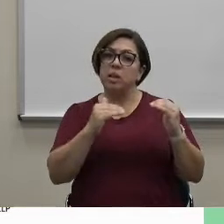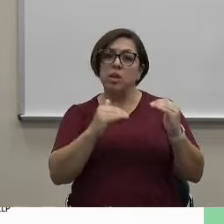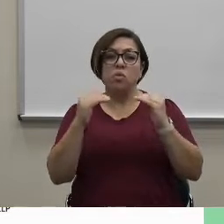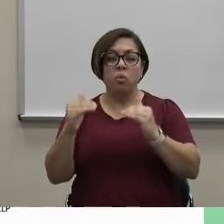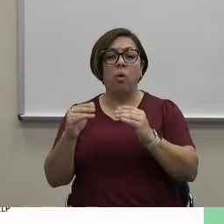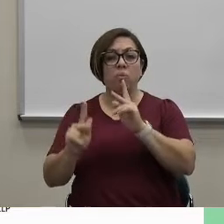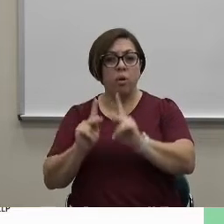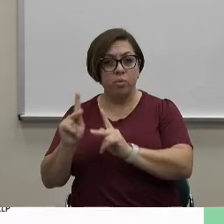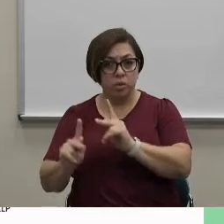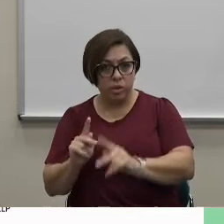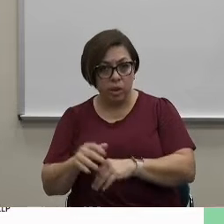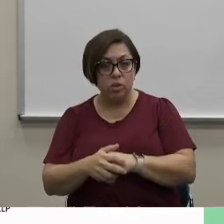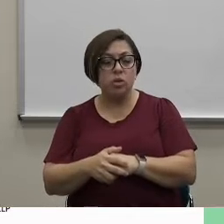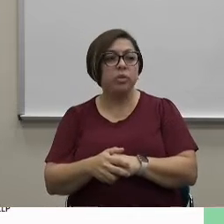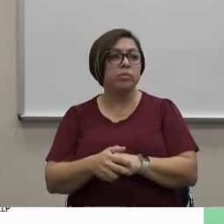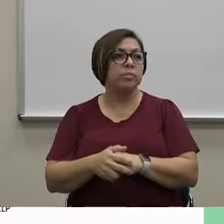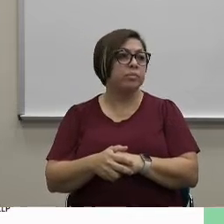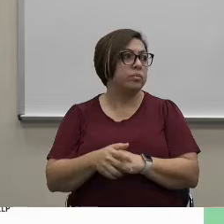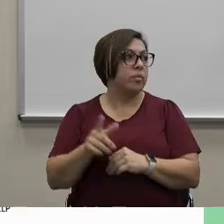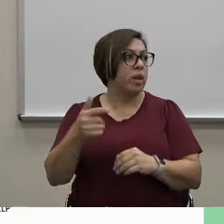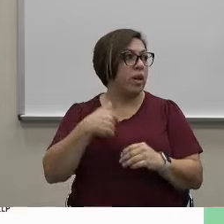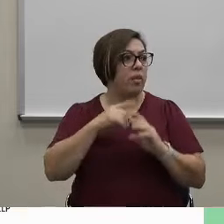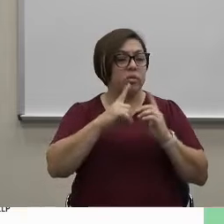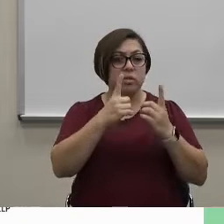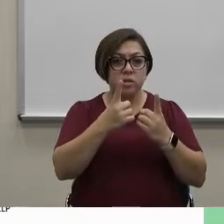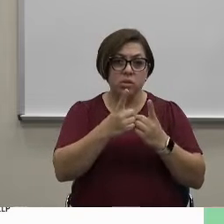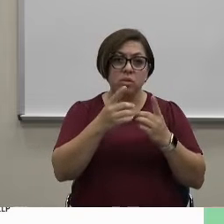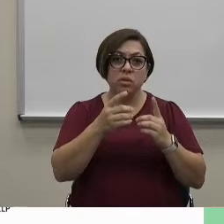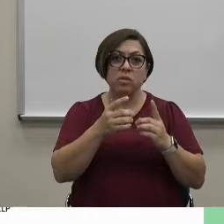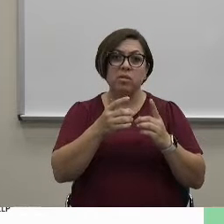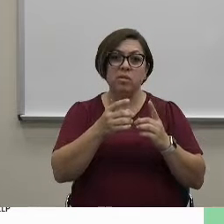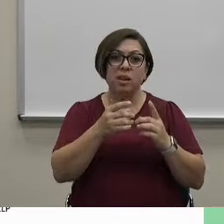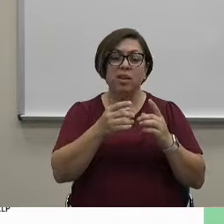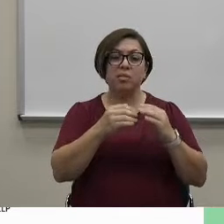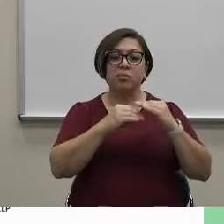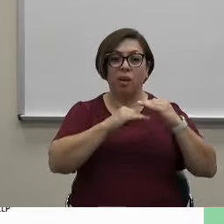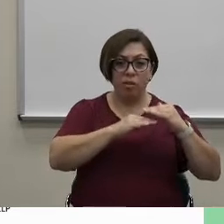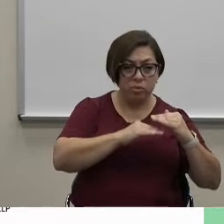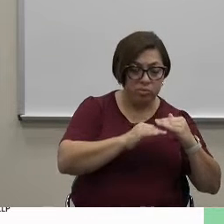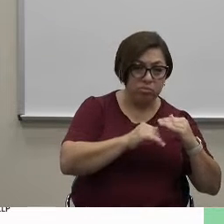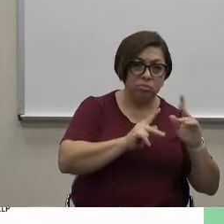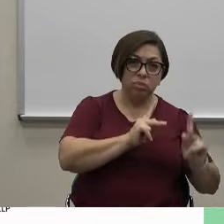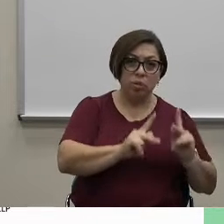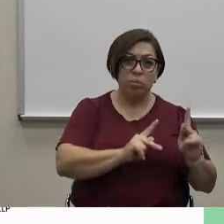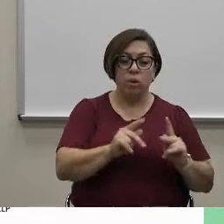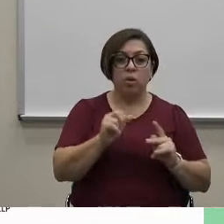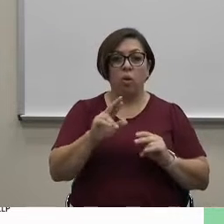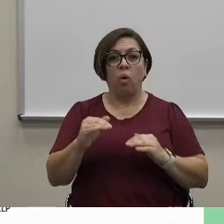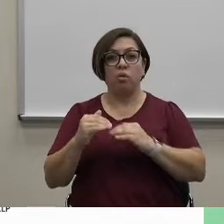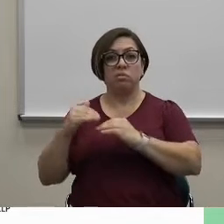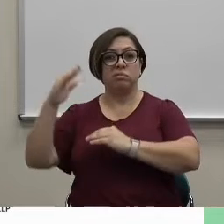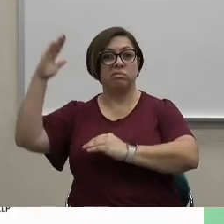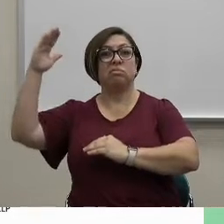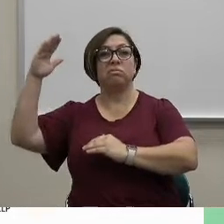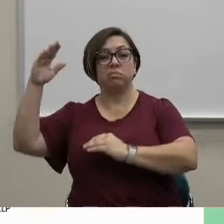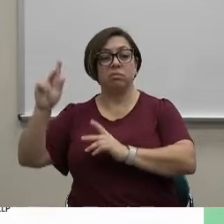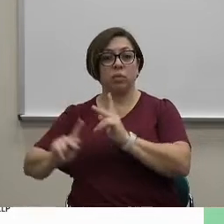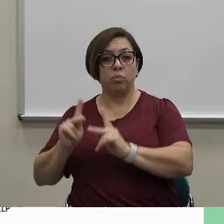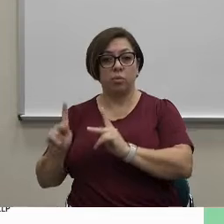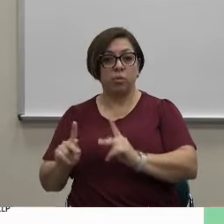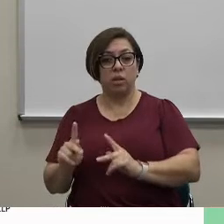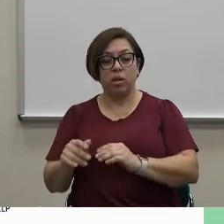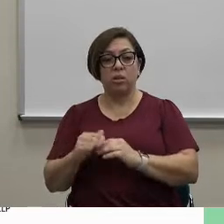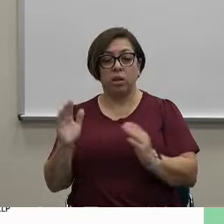have districts that are either significantly underpopulated or significantly overpopulated in comparison to their